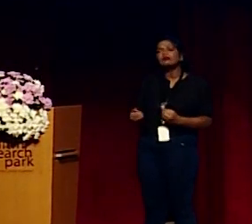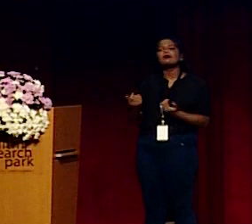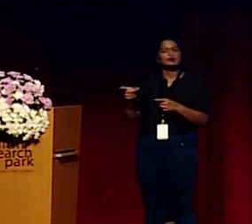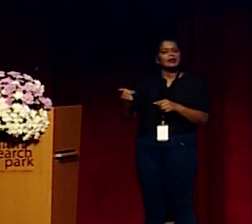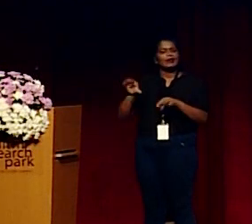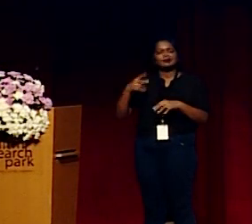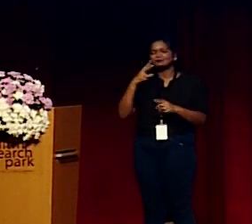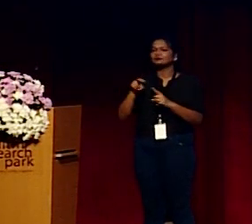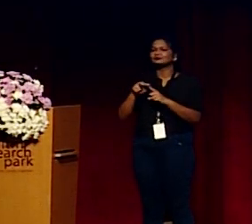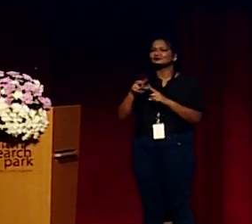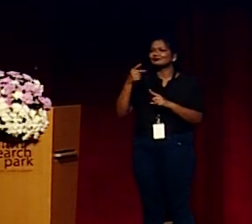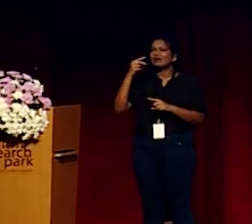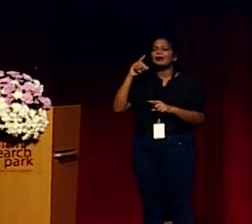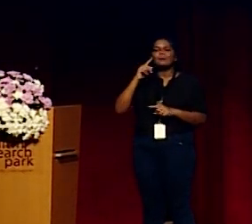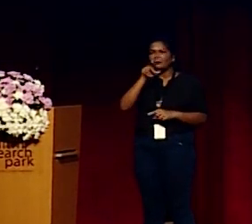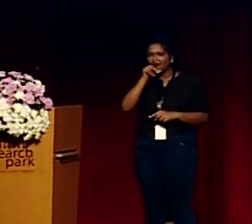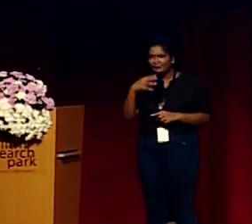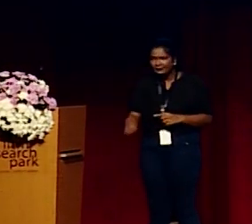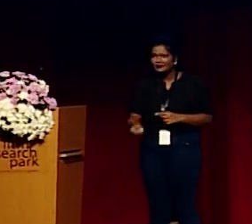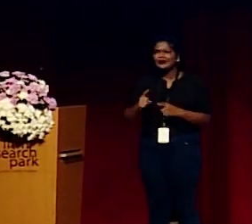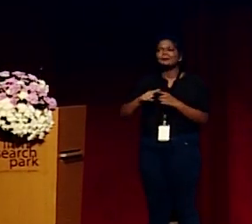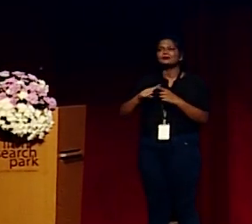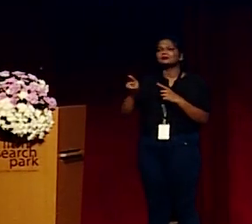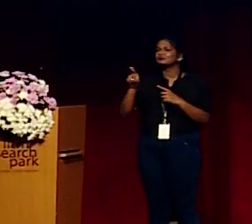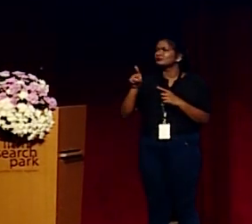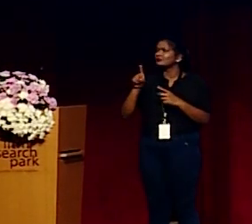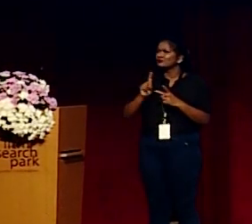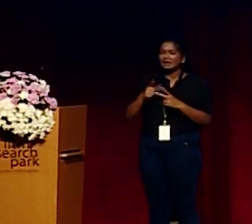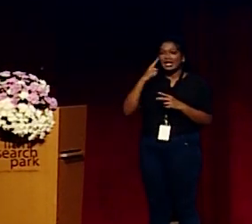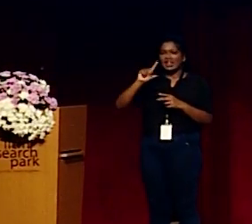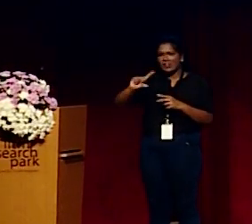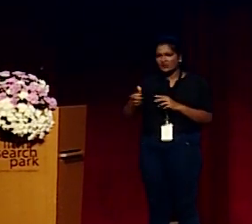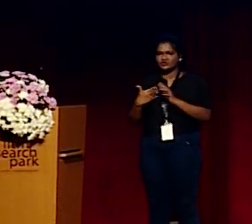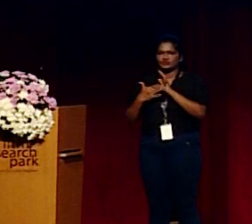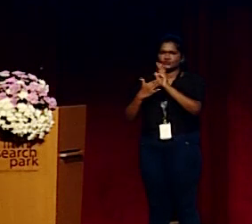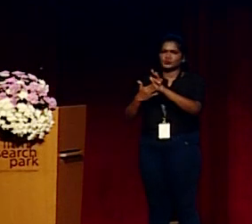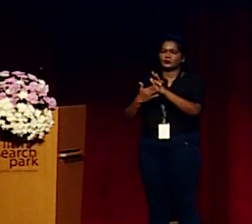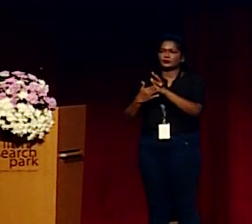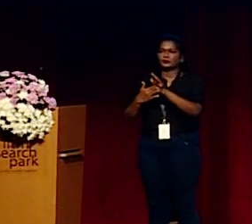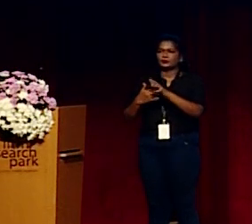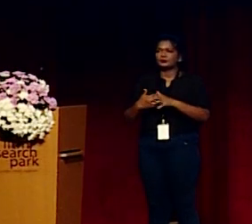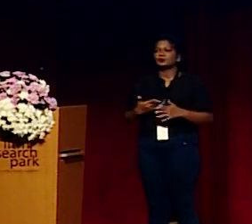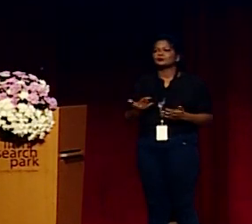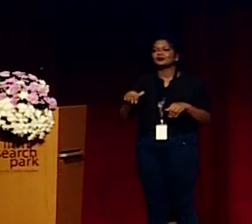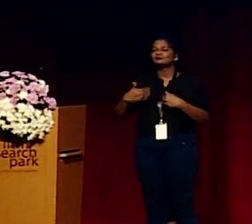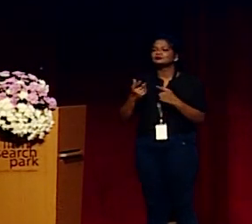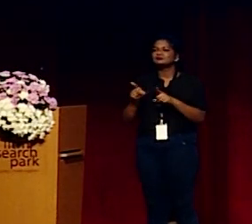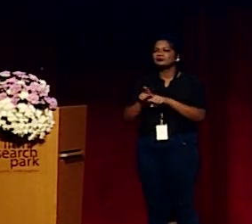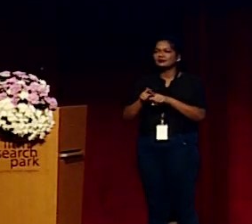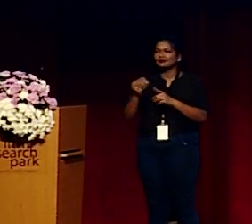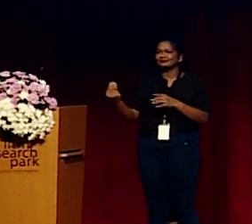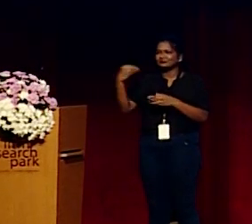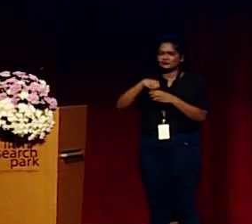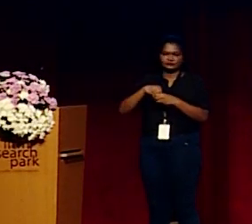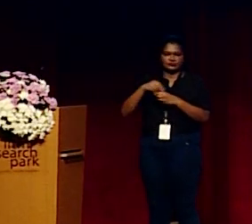on the screen, and then you can do all kinds of other output with it, which I'll show you later, which you can effectively put it into